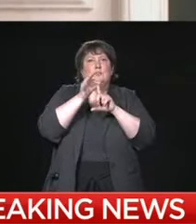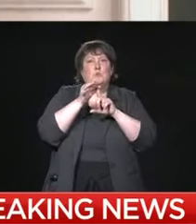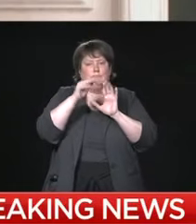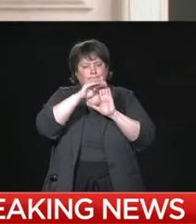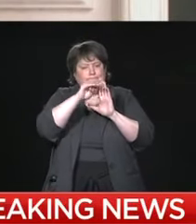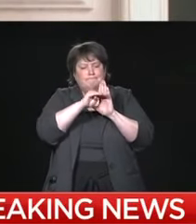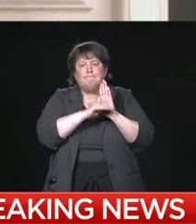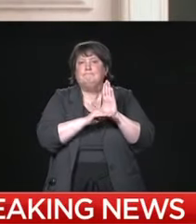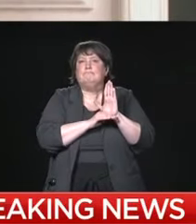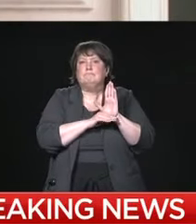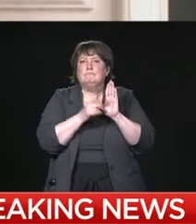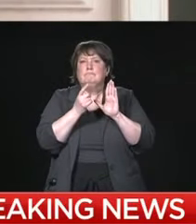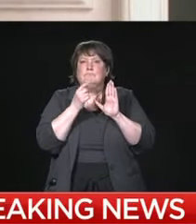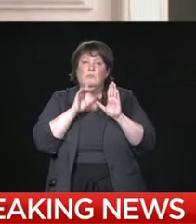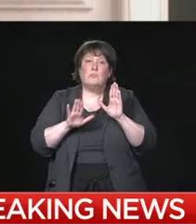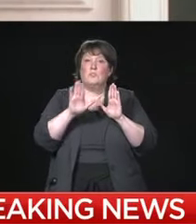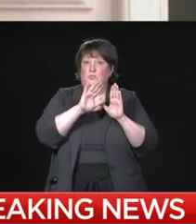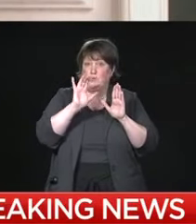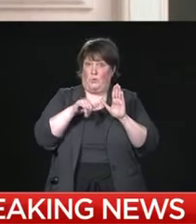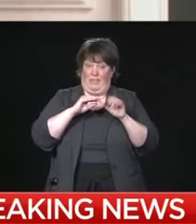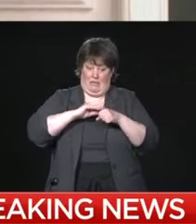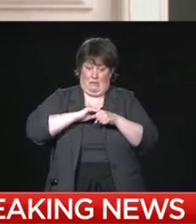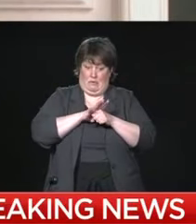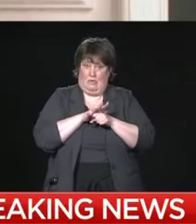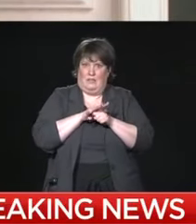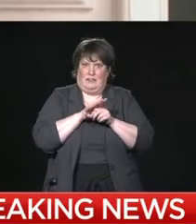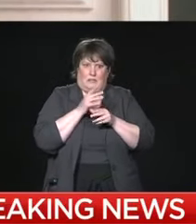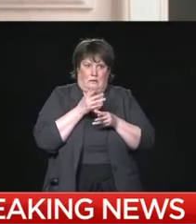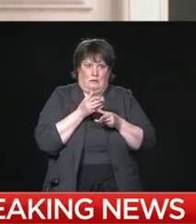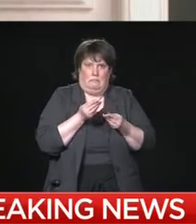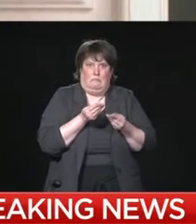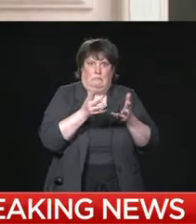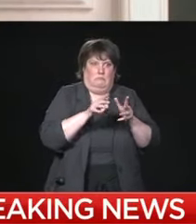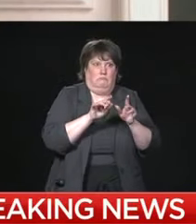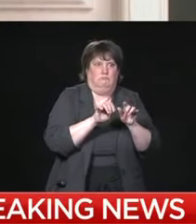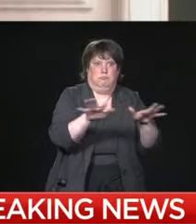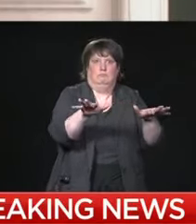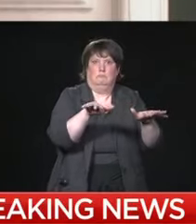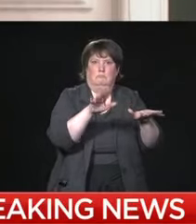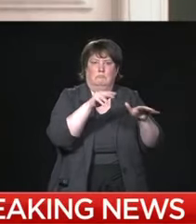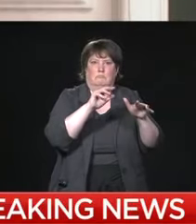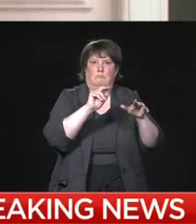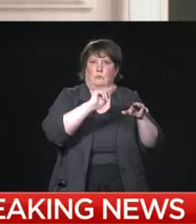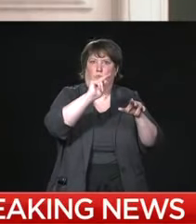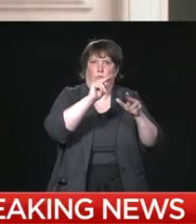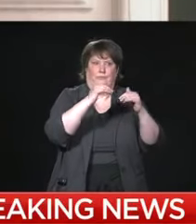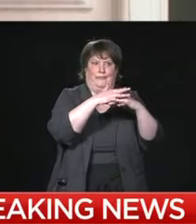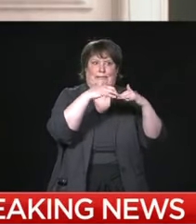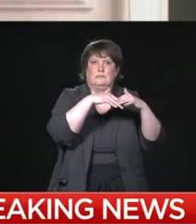ensure that COVID-19 not be propagated in those communities.